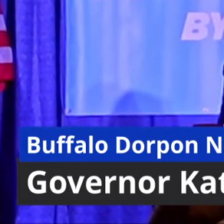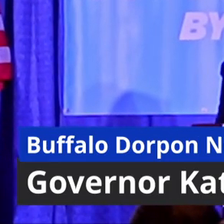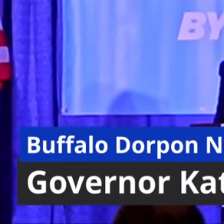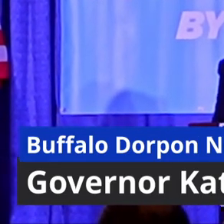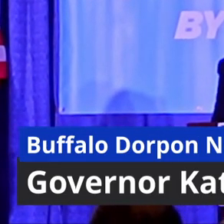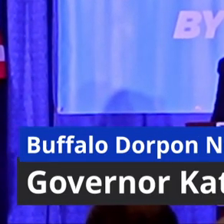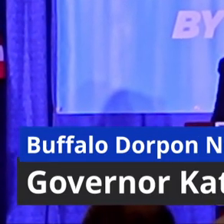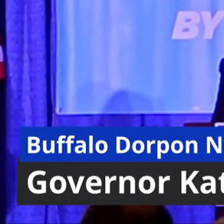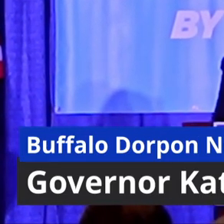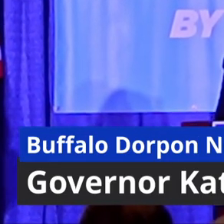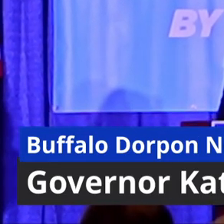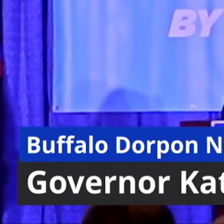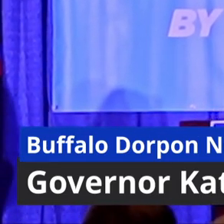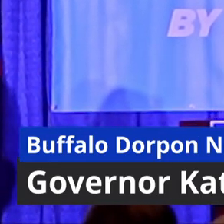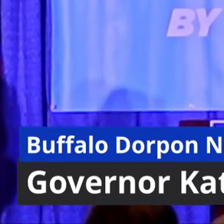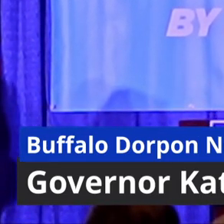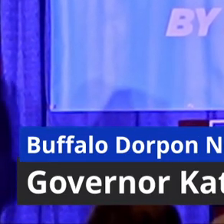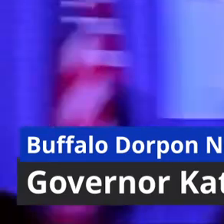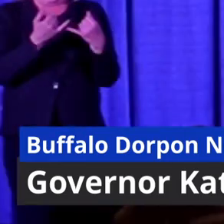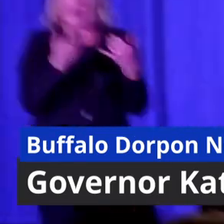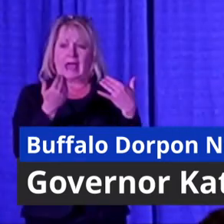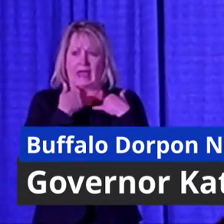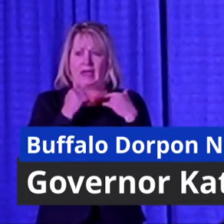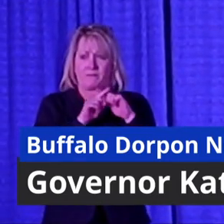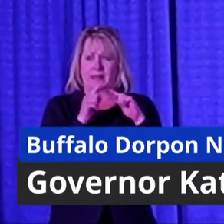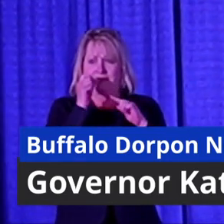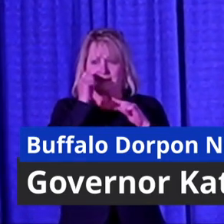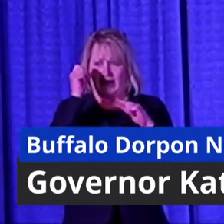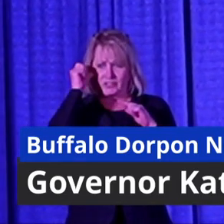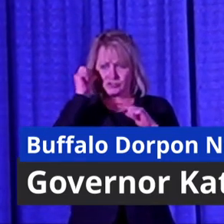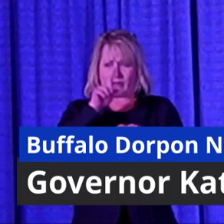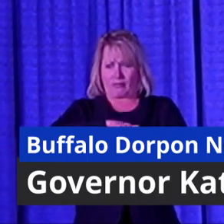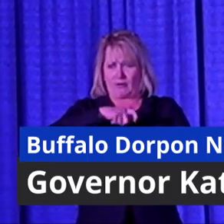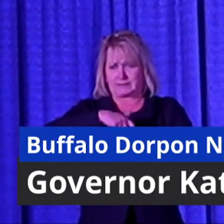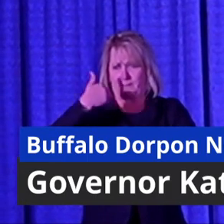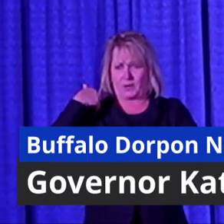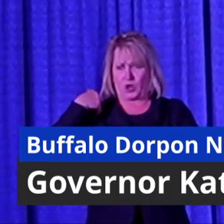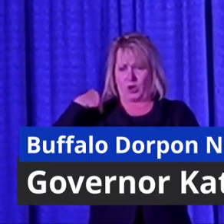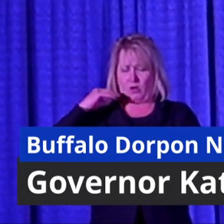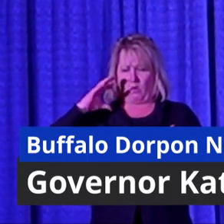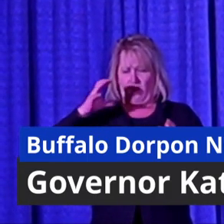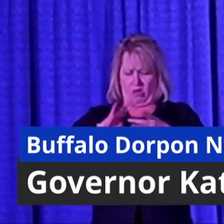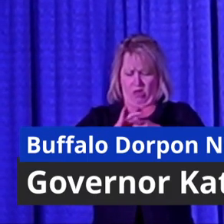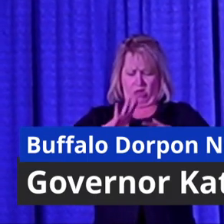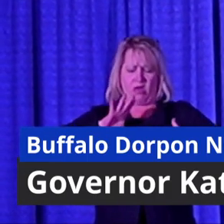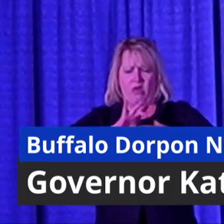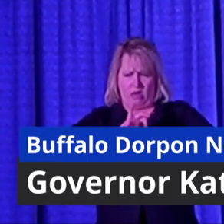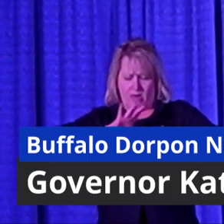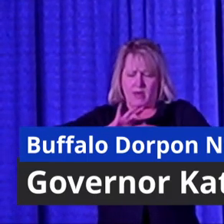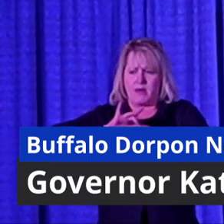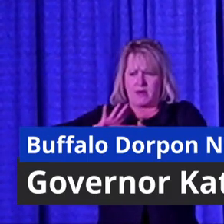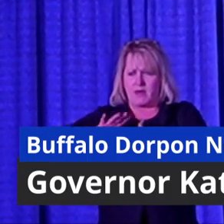Today is there, but yesterday was not, a long time ago. And what do I know about this party? I was a